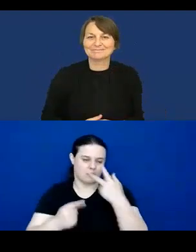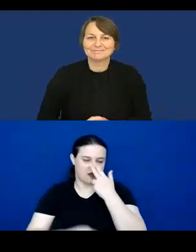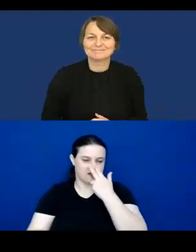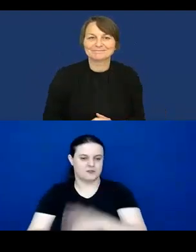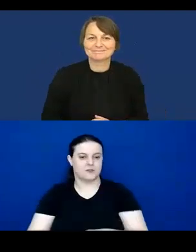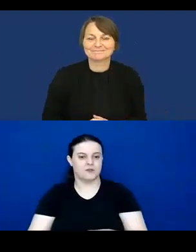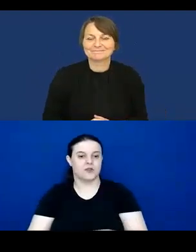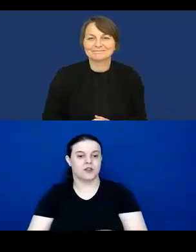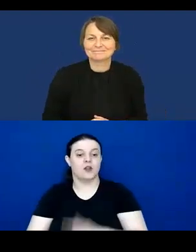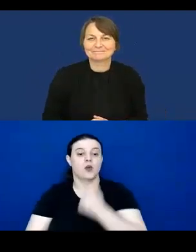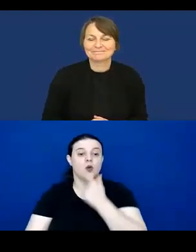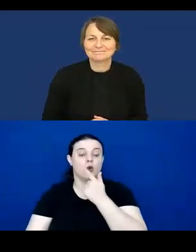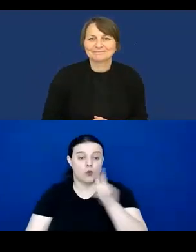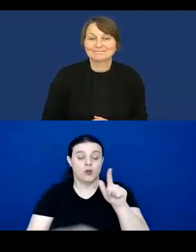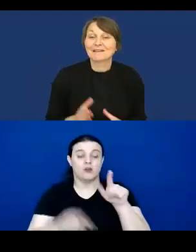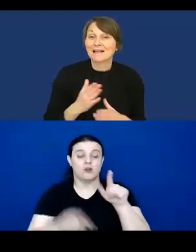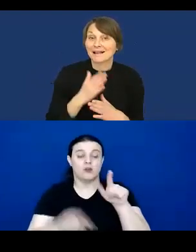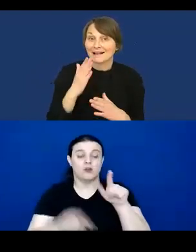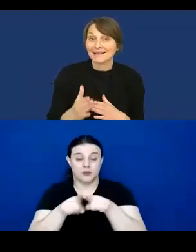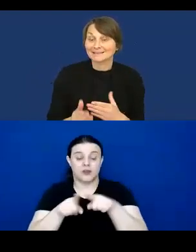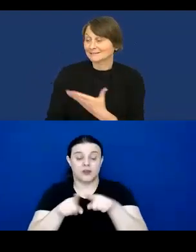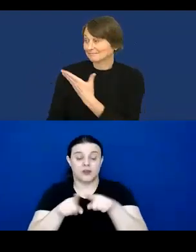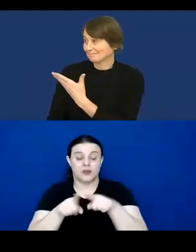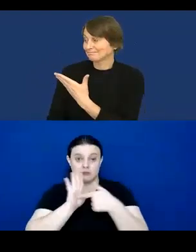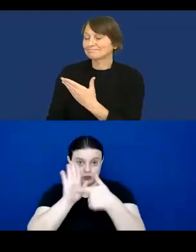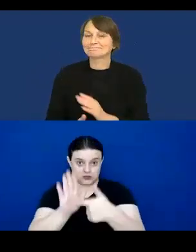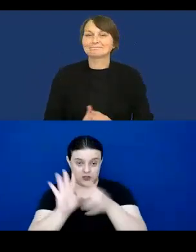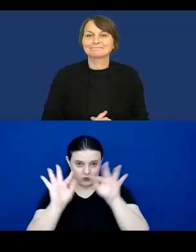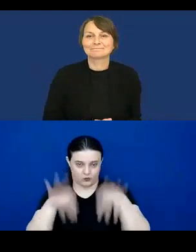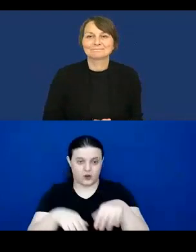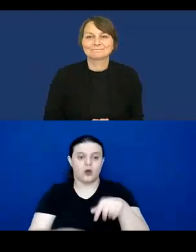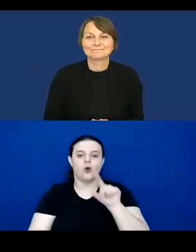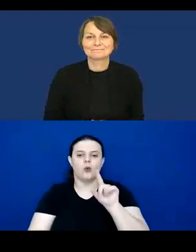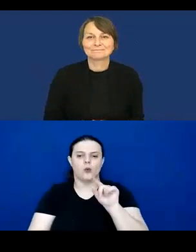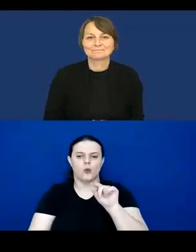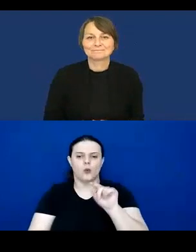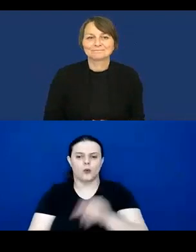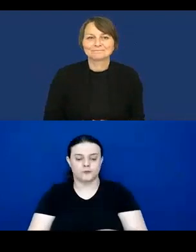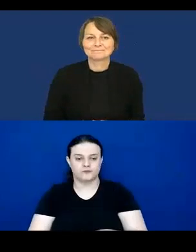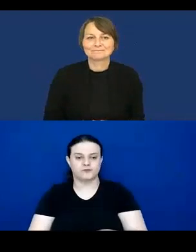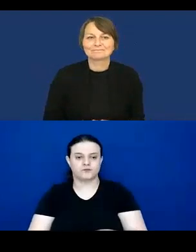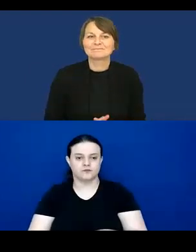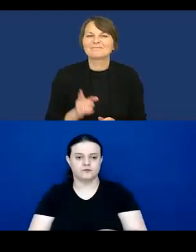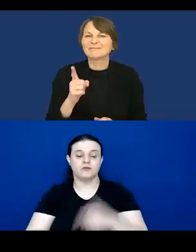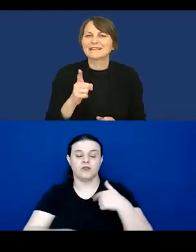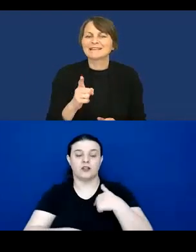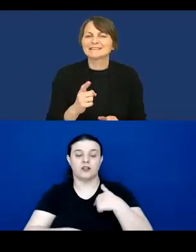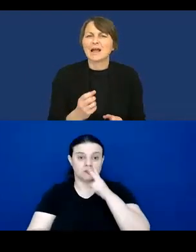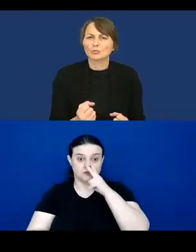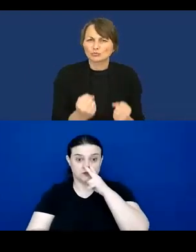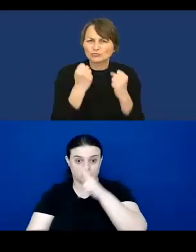A final effect that I want to present to you is involves intensity and